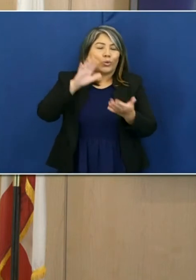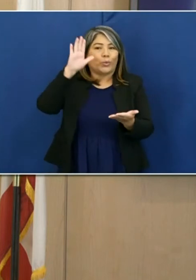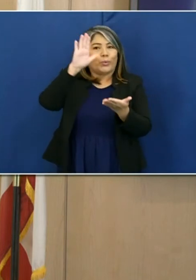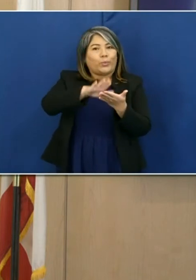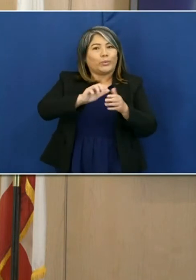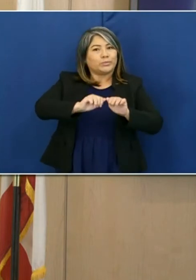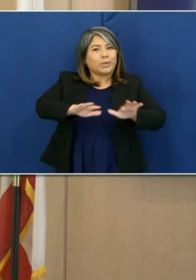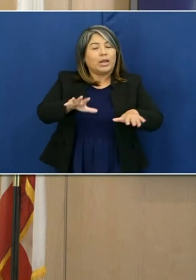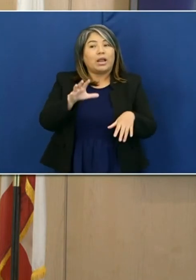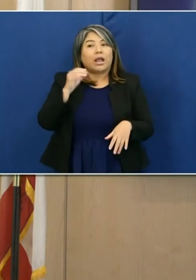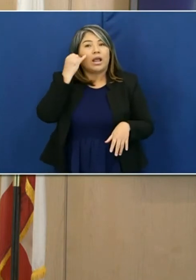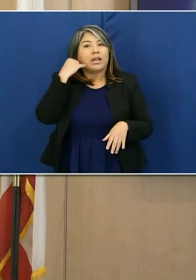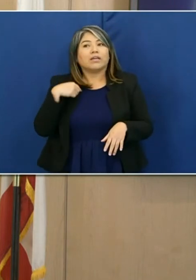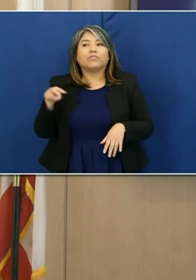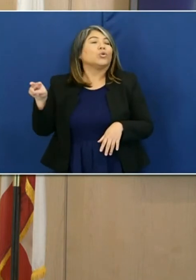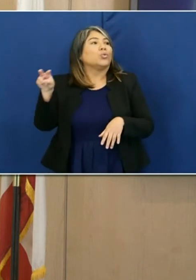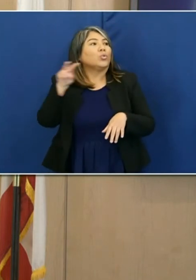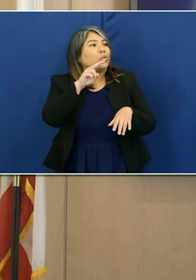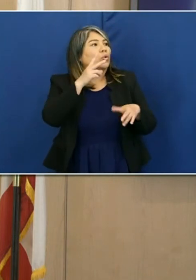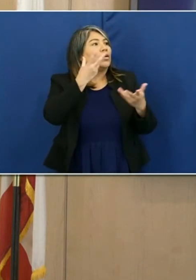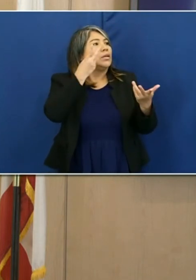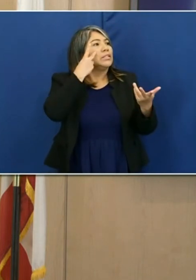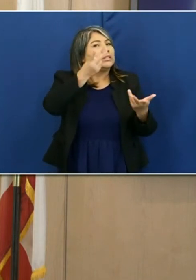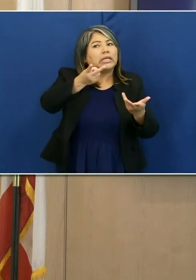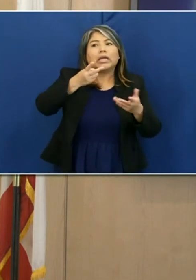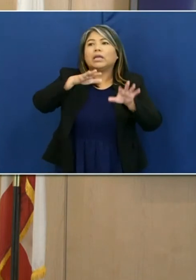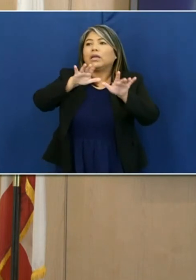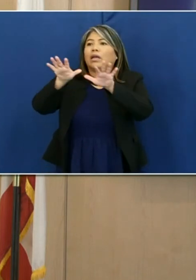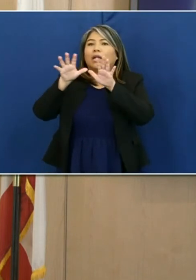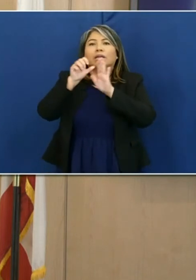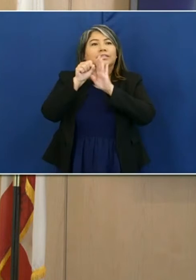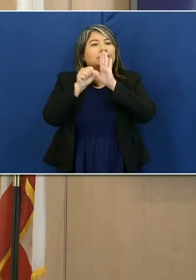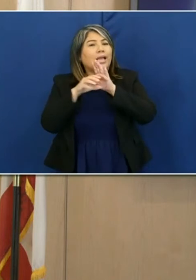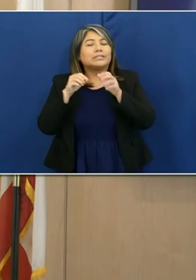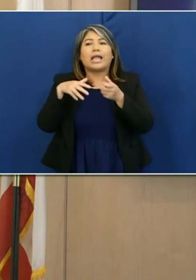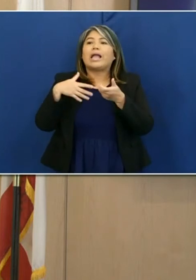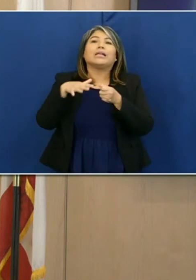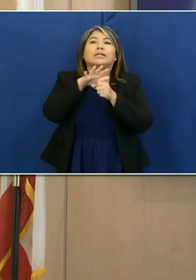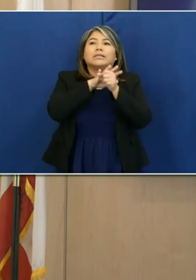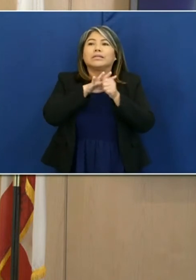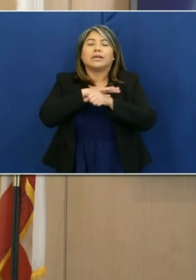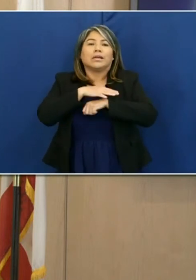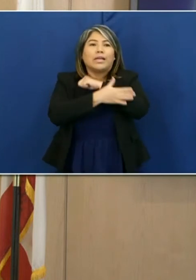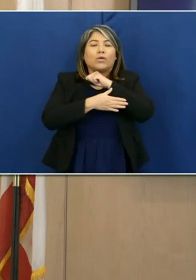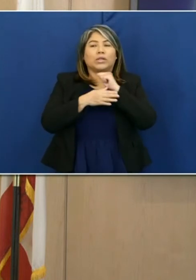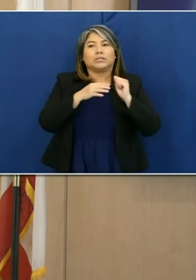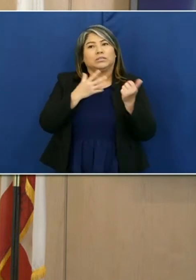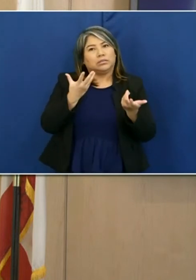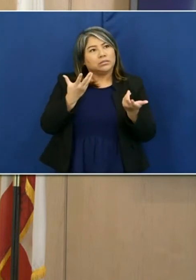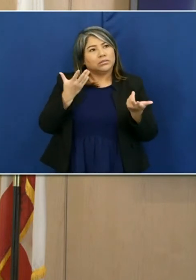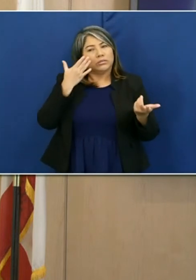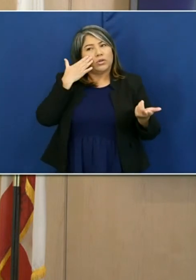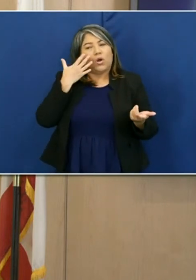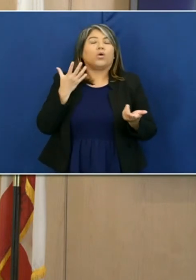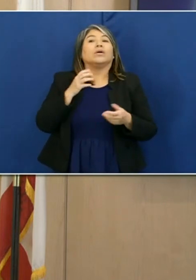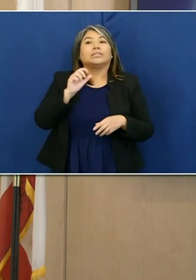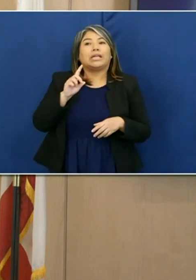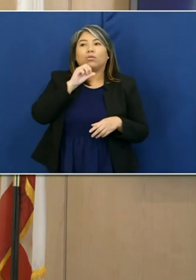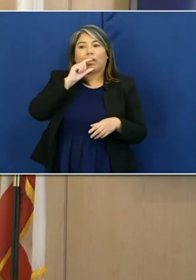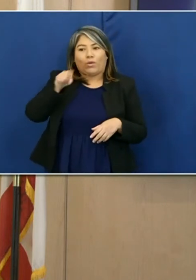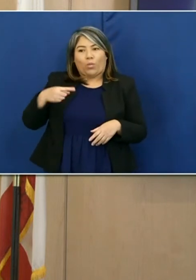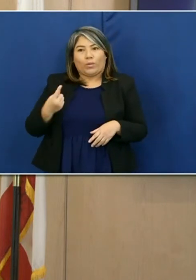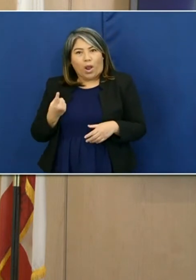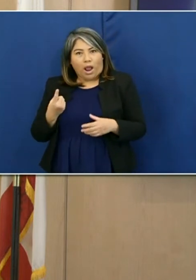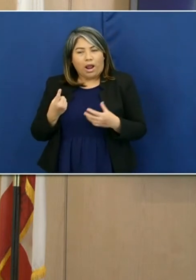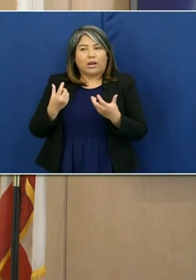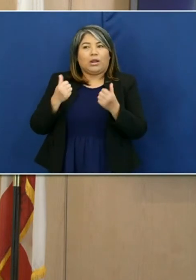surrounding counties, you look around surrounding states, San Diego is not on an island here as the only one experiencing significant strain on our healthcare